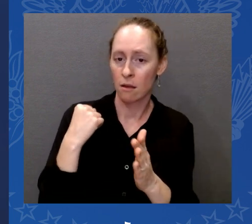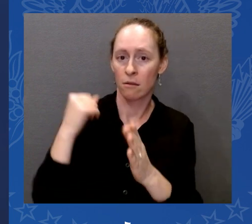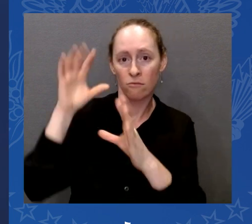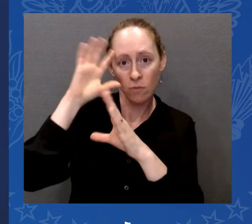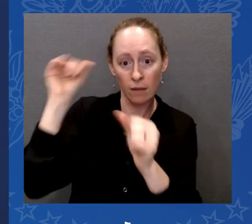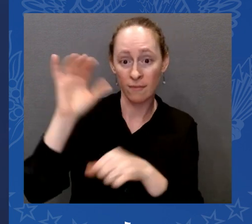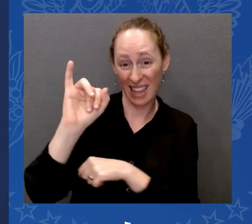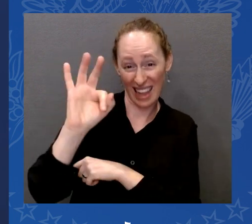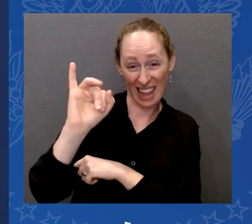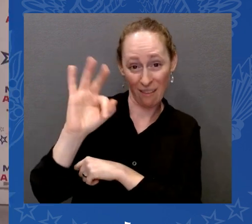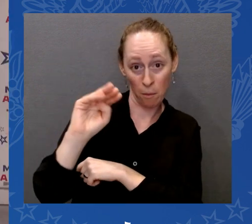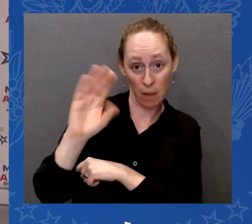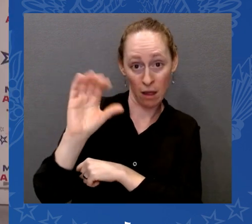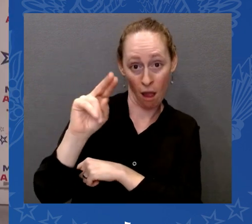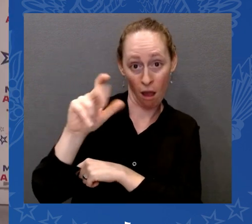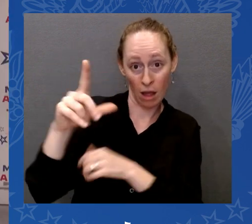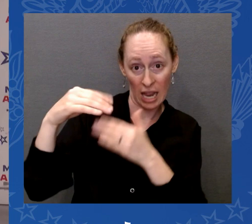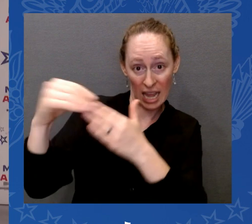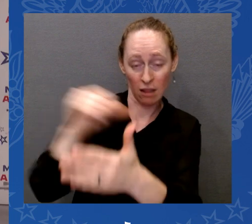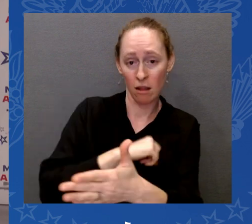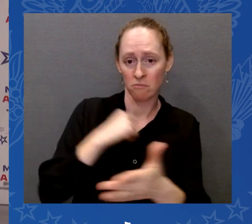today.